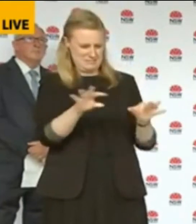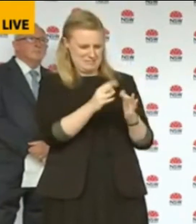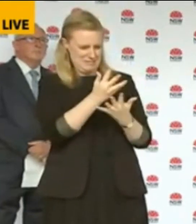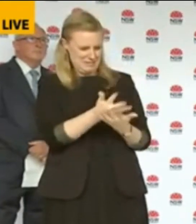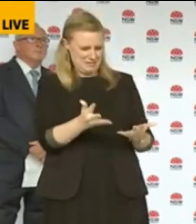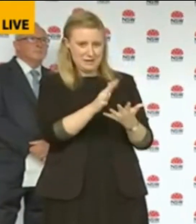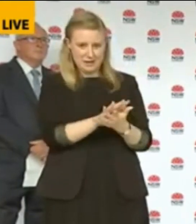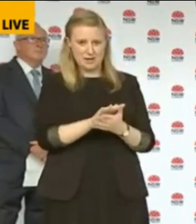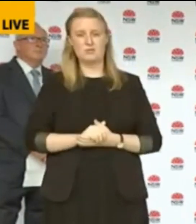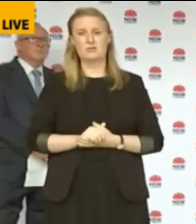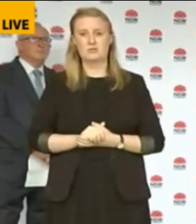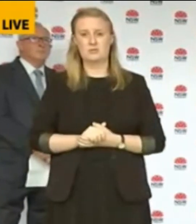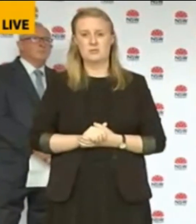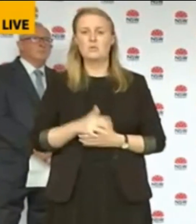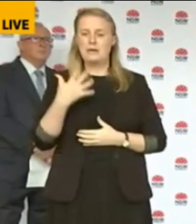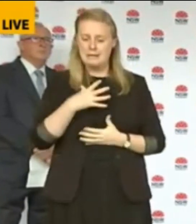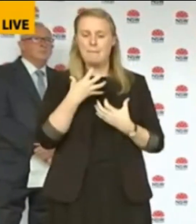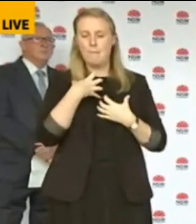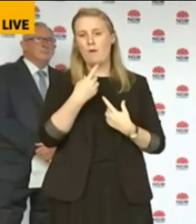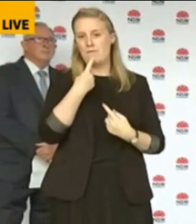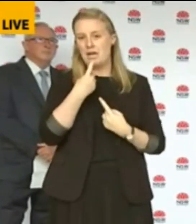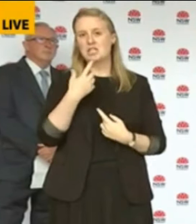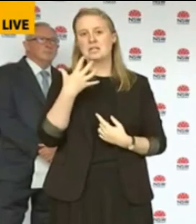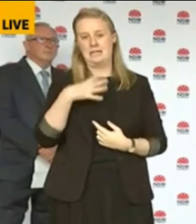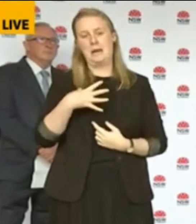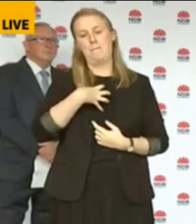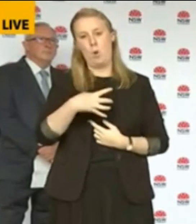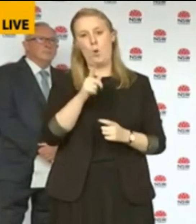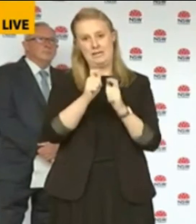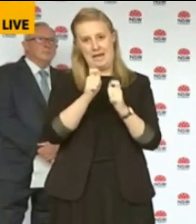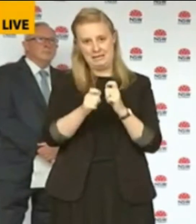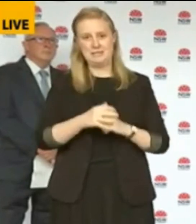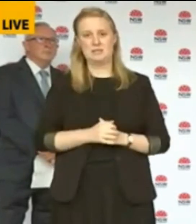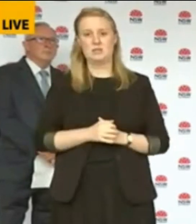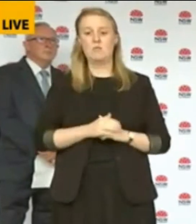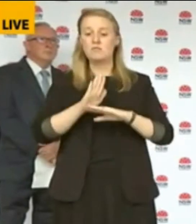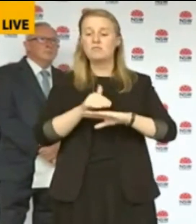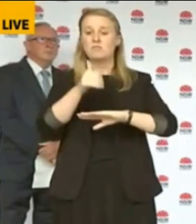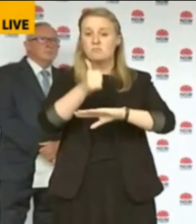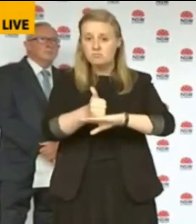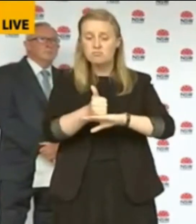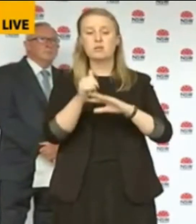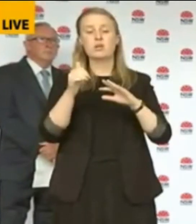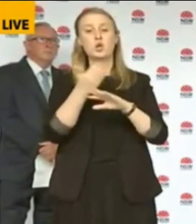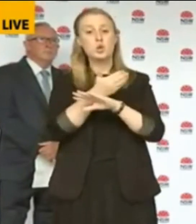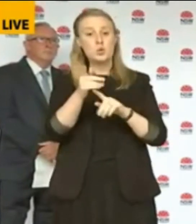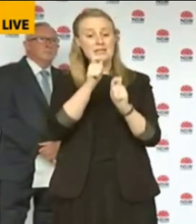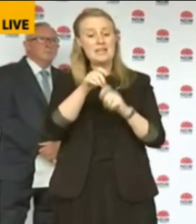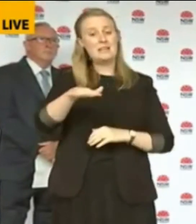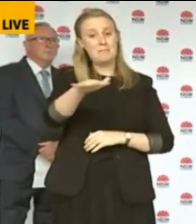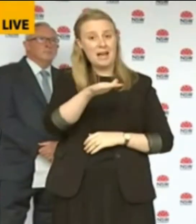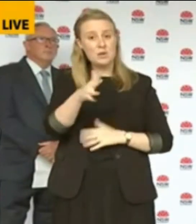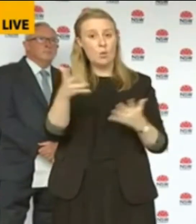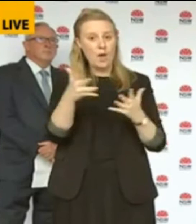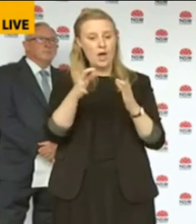Western Sydney, 1 in Baralla and 1 in Lidcombe. There's a walk-in clinic that's been established outside the Baralla Public